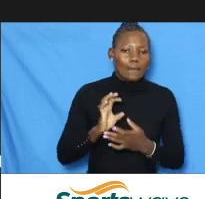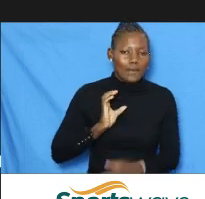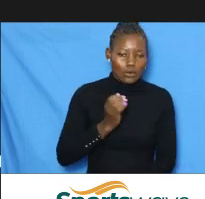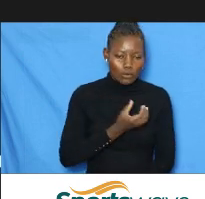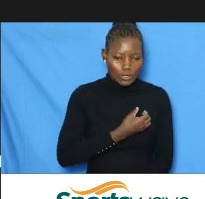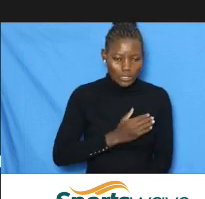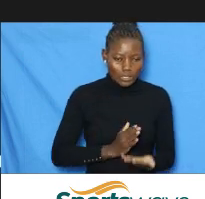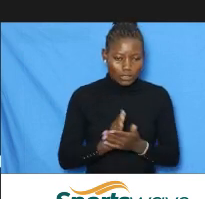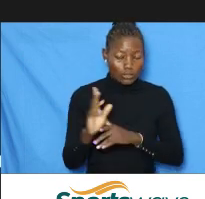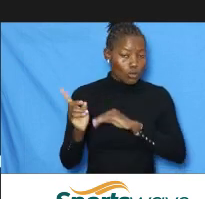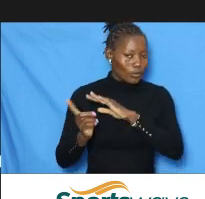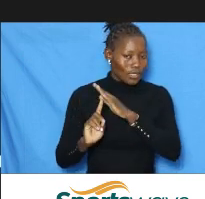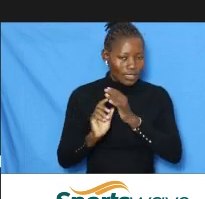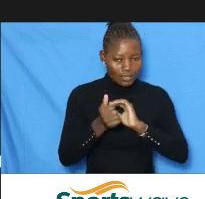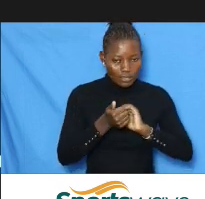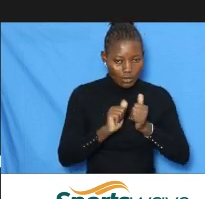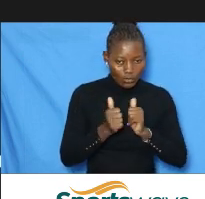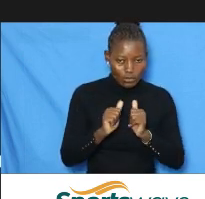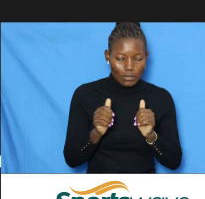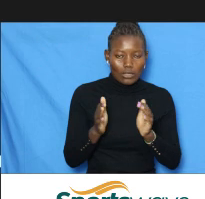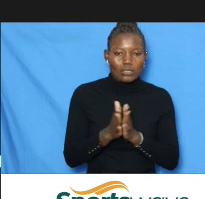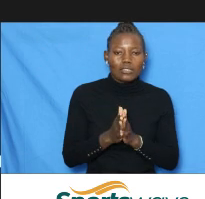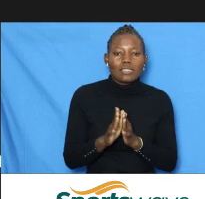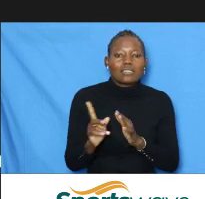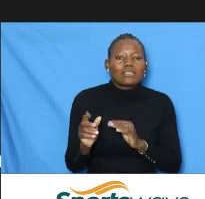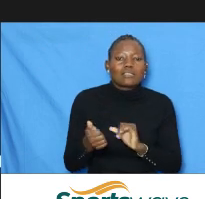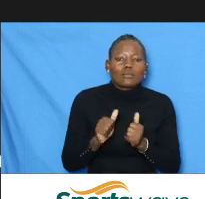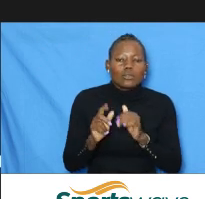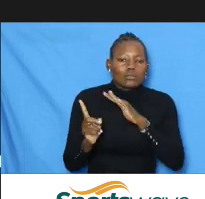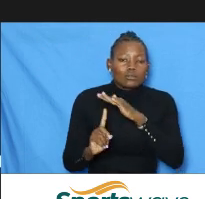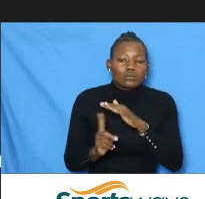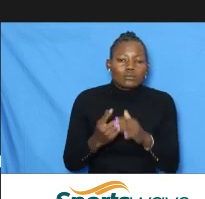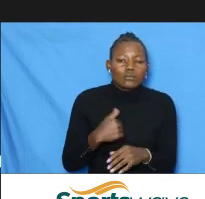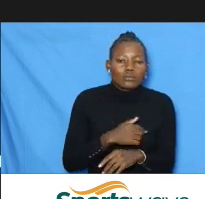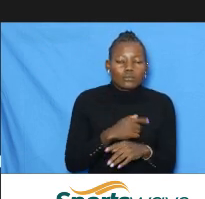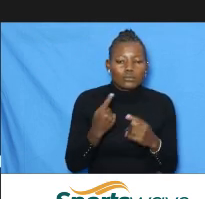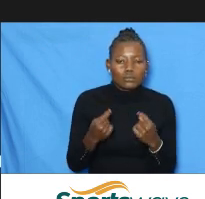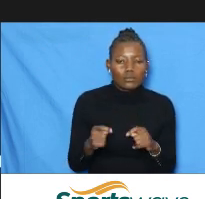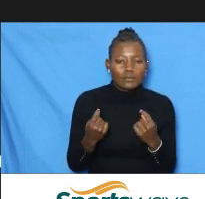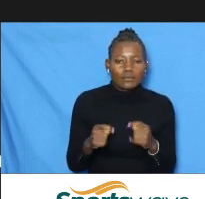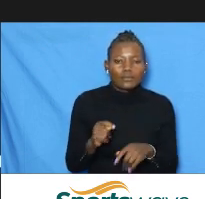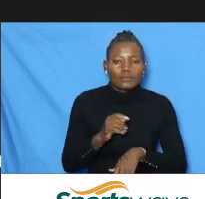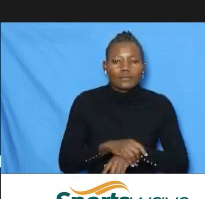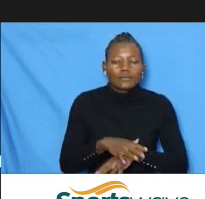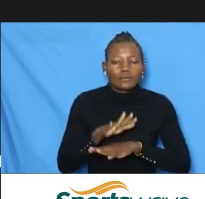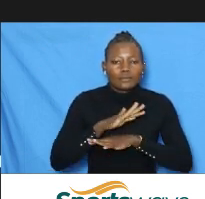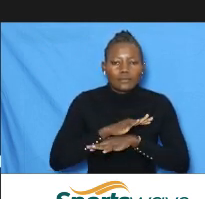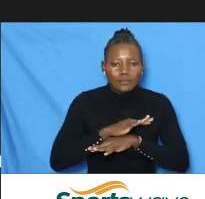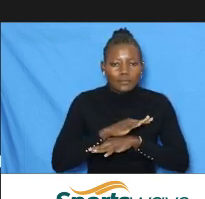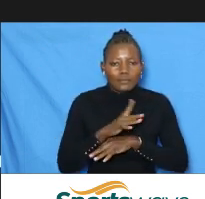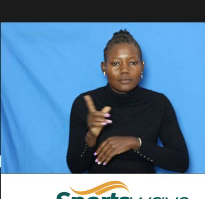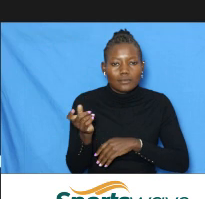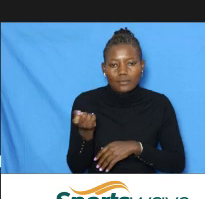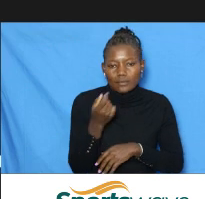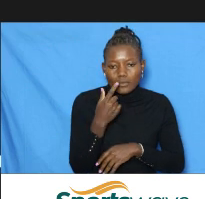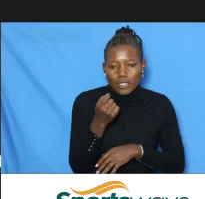the Ministry of Sport, with the Sports Ministry, we're trying to get enough medics